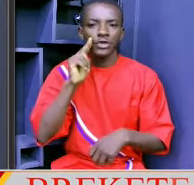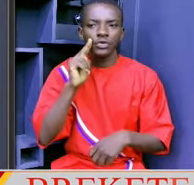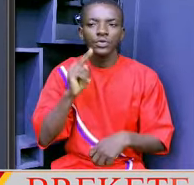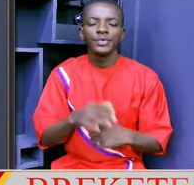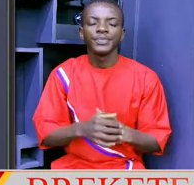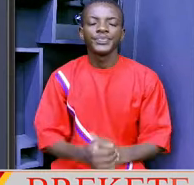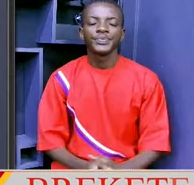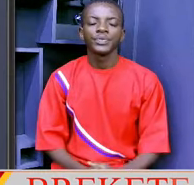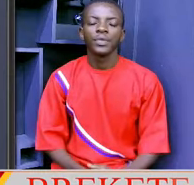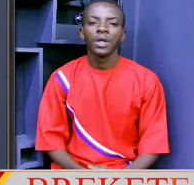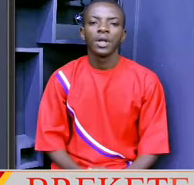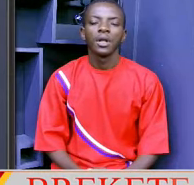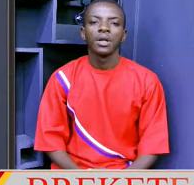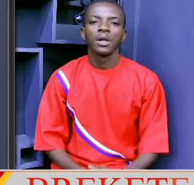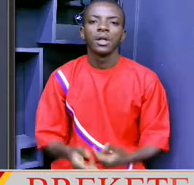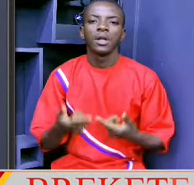Nigeria.